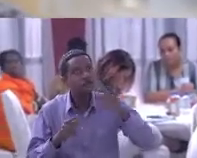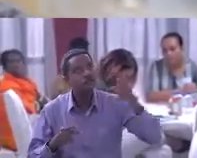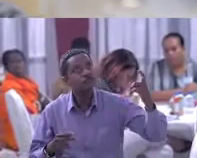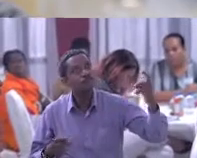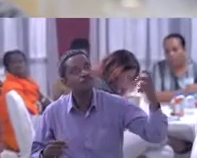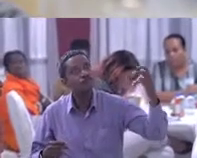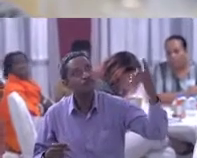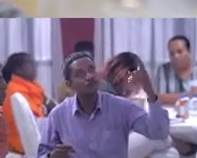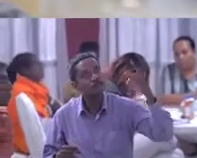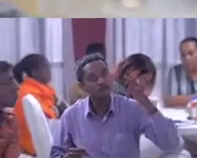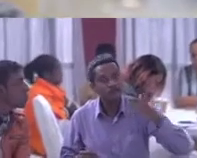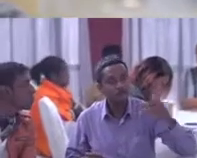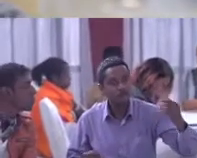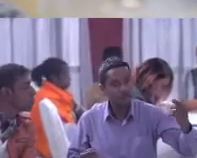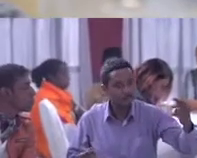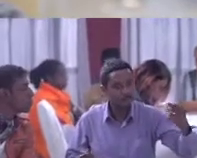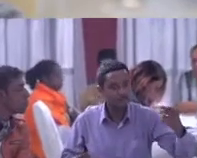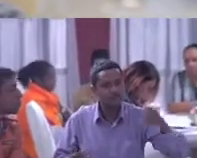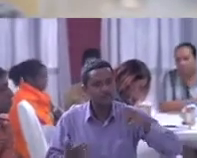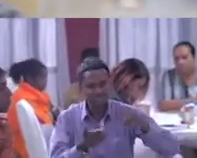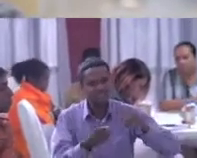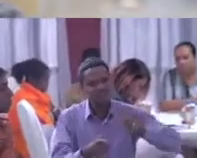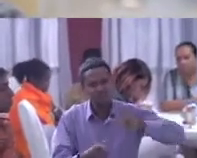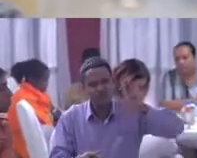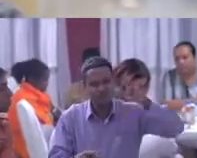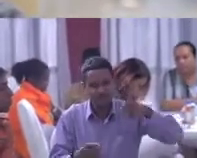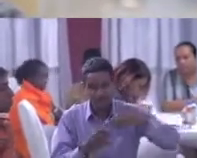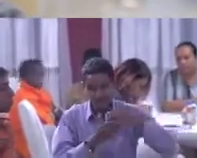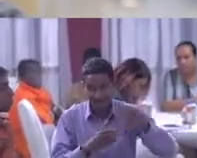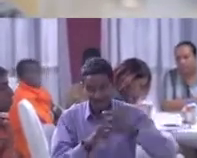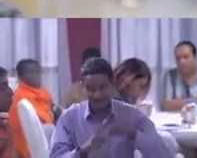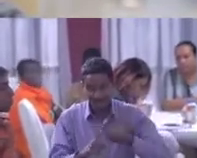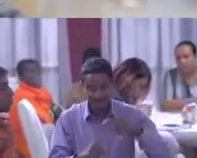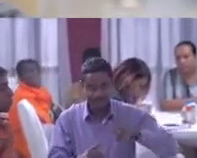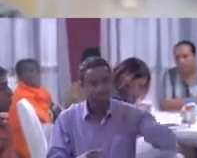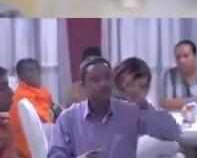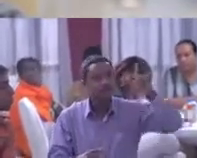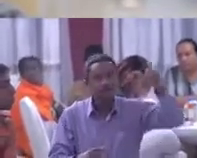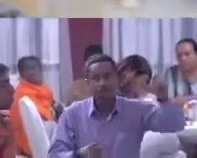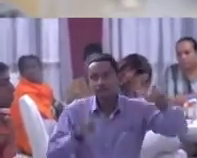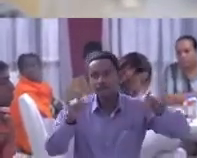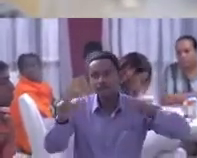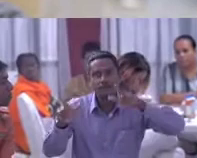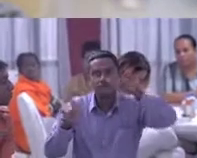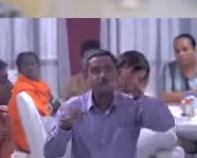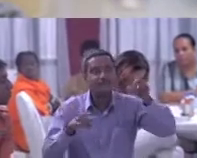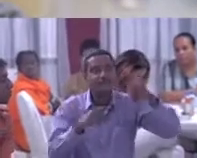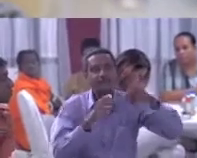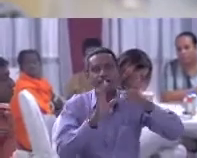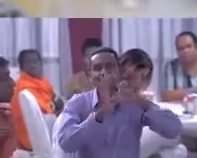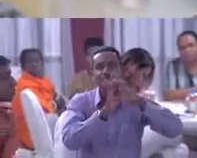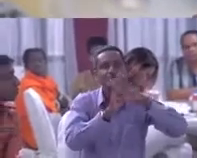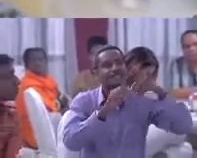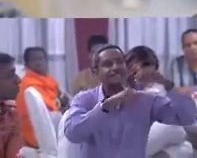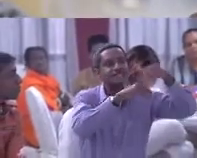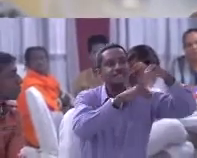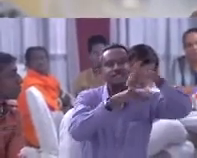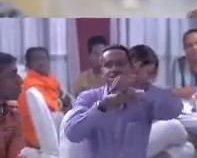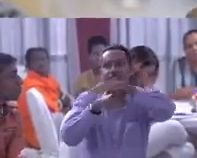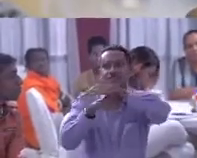And when they travel, they send pictures. One just sent me. This guy I met in Canada, you remember